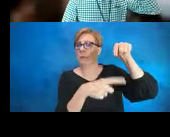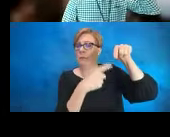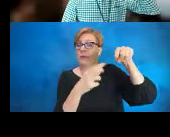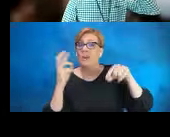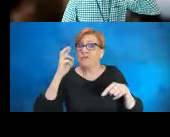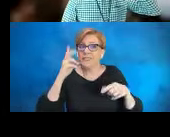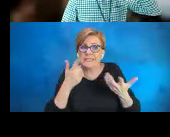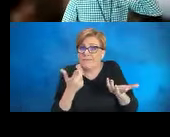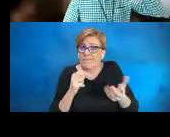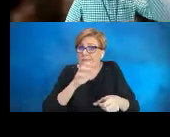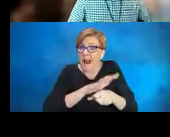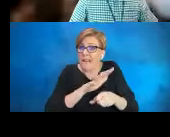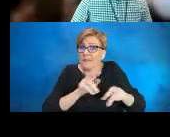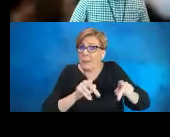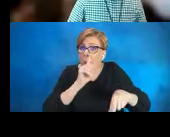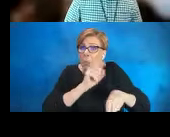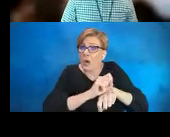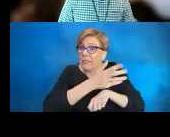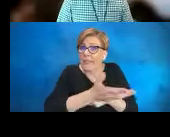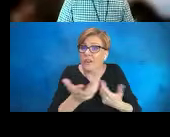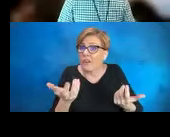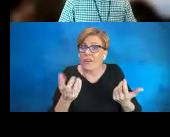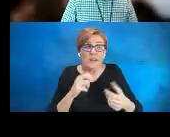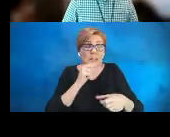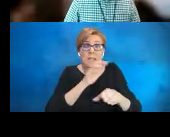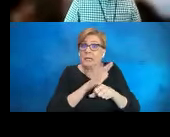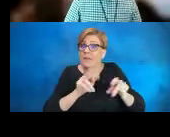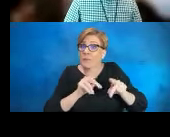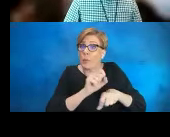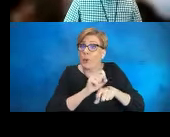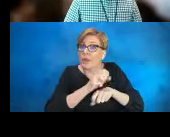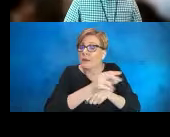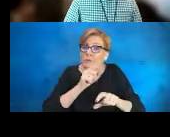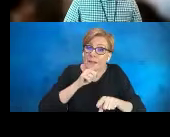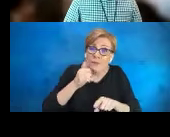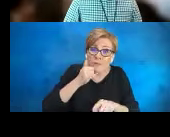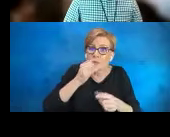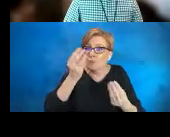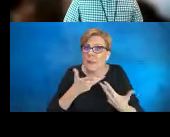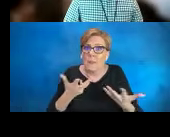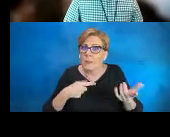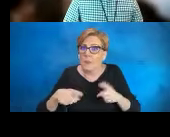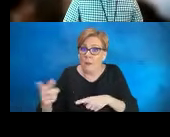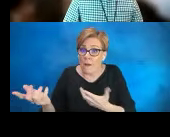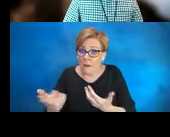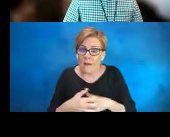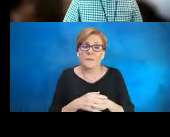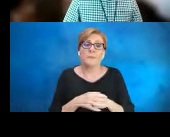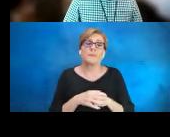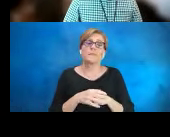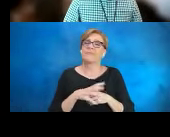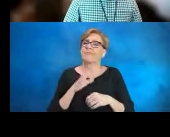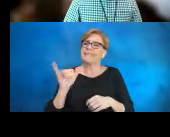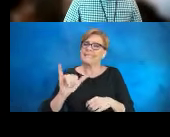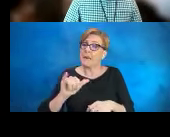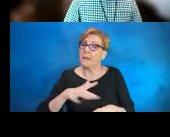workers to work them, and they don't have enough workers to answer the phone to tell me what's happening to them. And this kind of sense of, I just